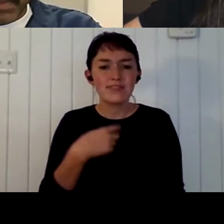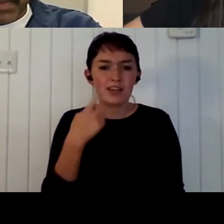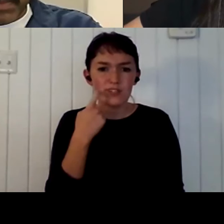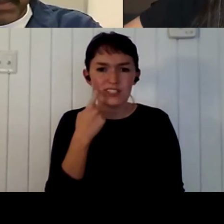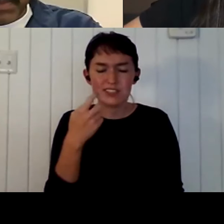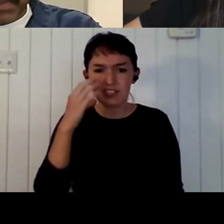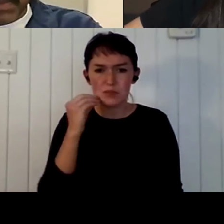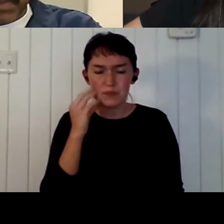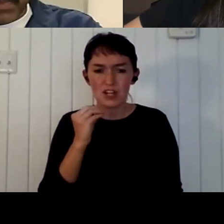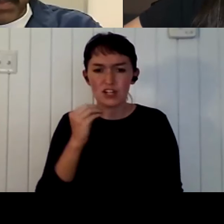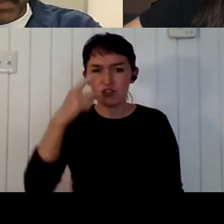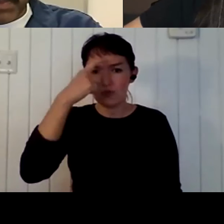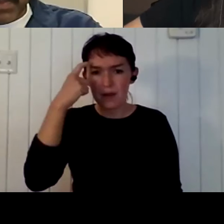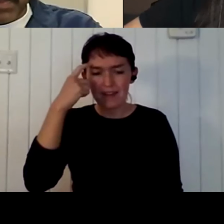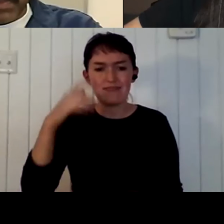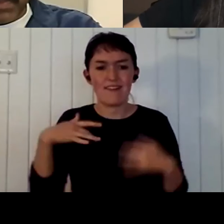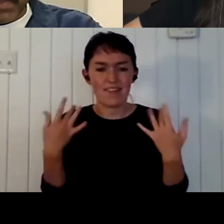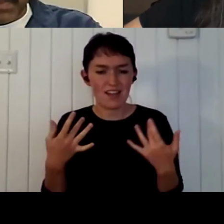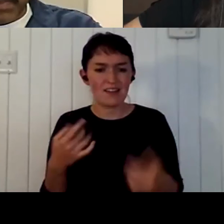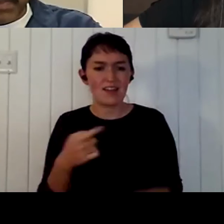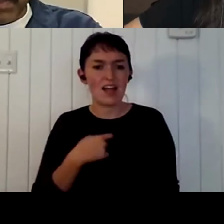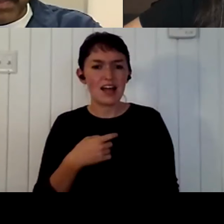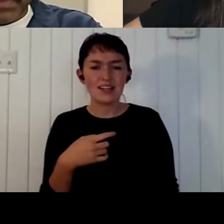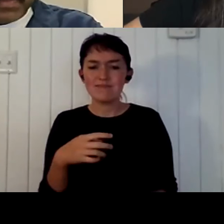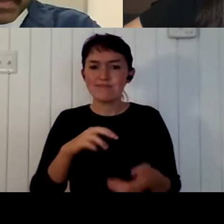and extremely vivid dreams. Why does this occur?